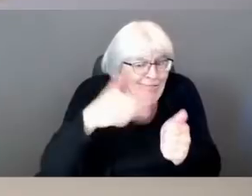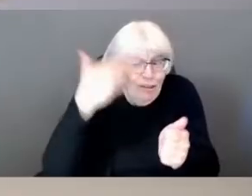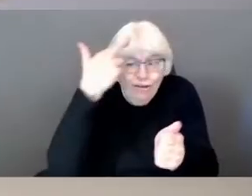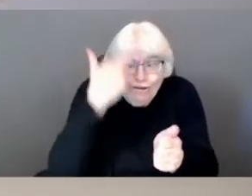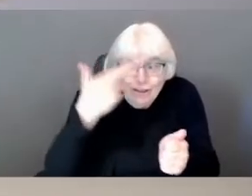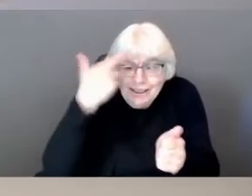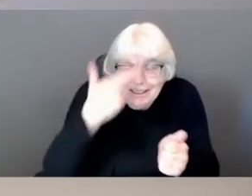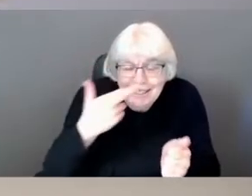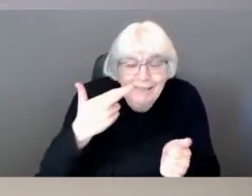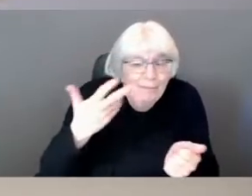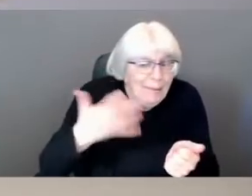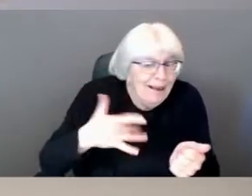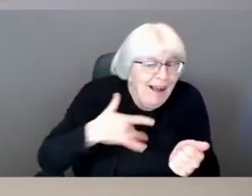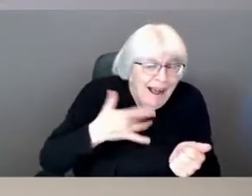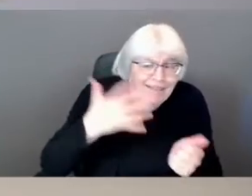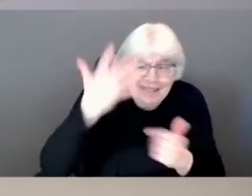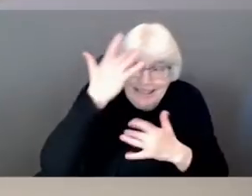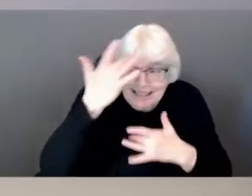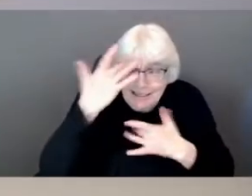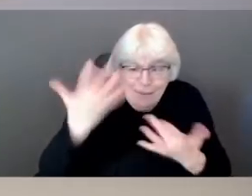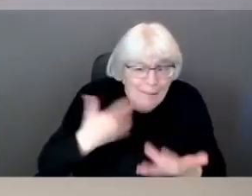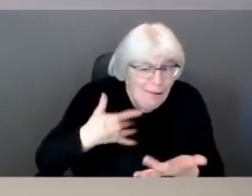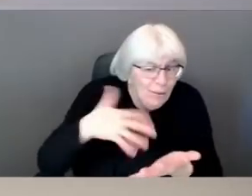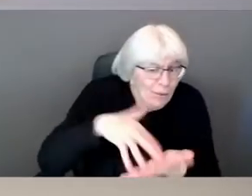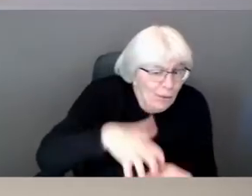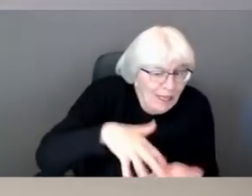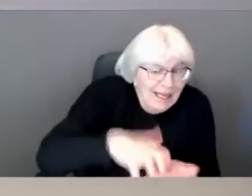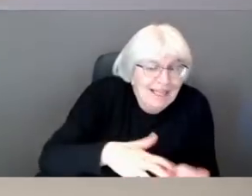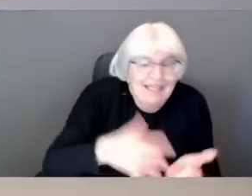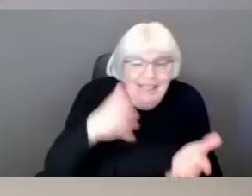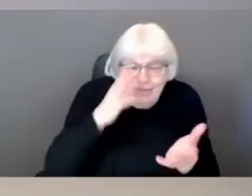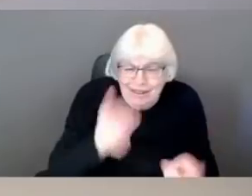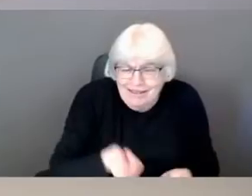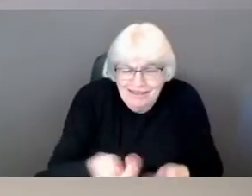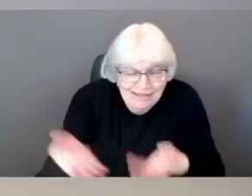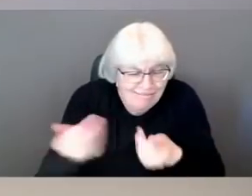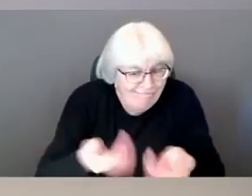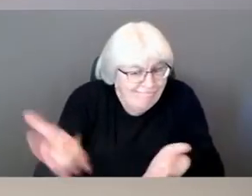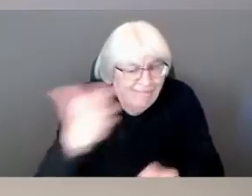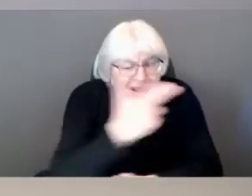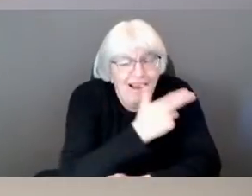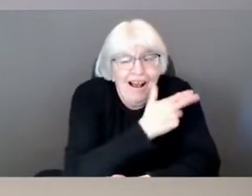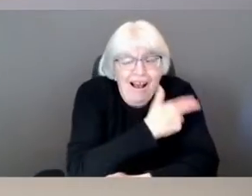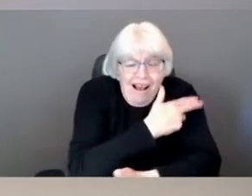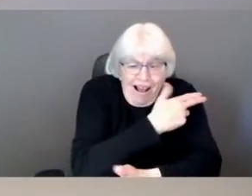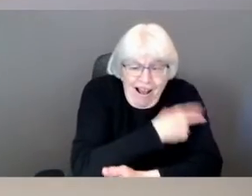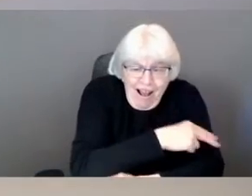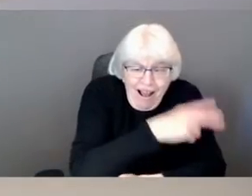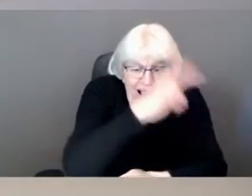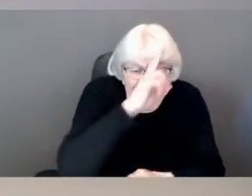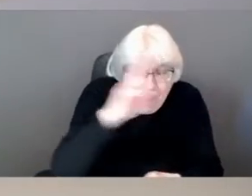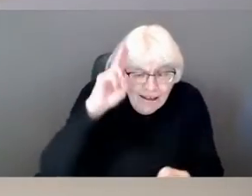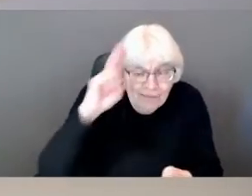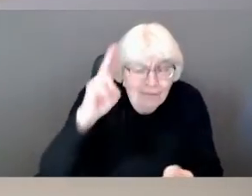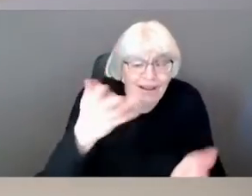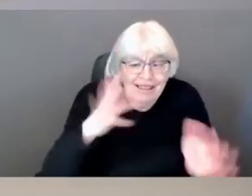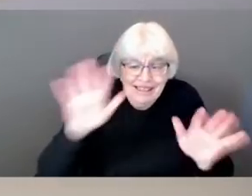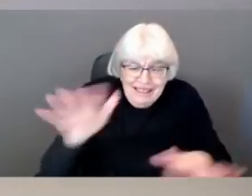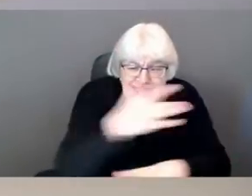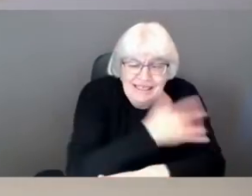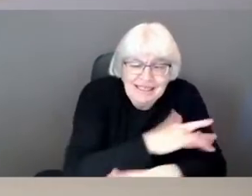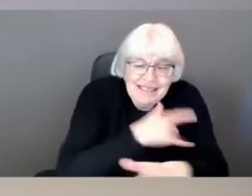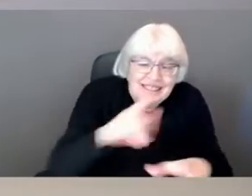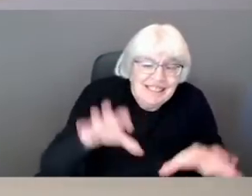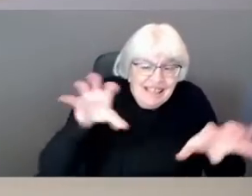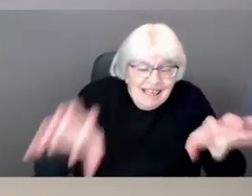have people end up in hospital. We see that happen in neighboring provinces. And we